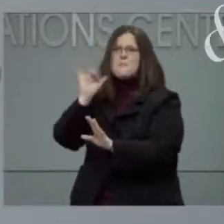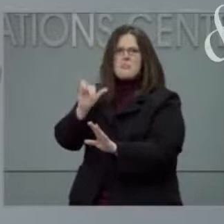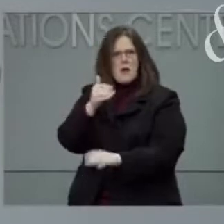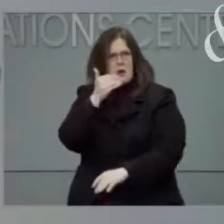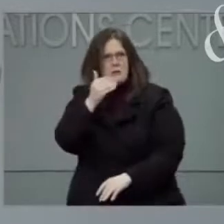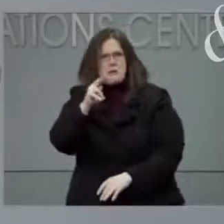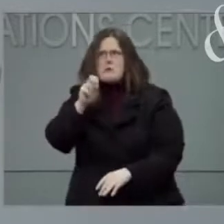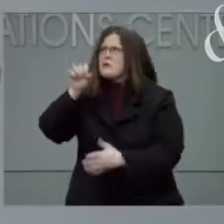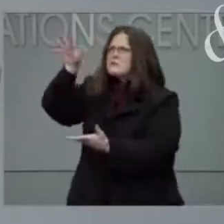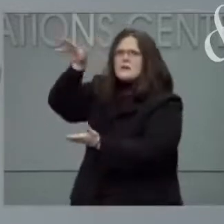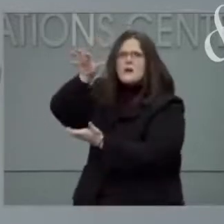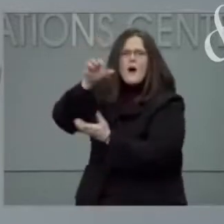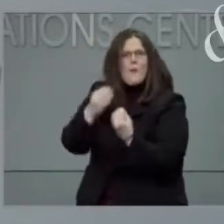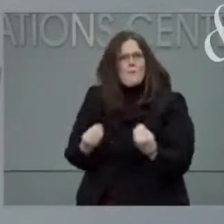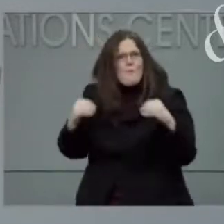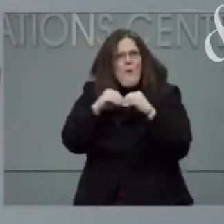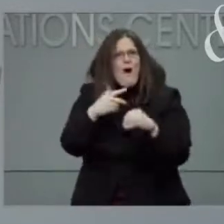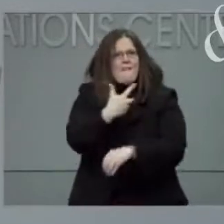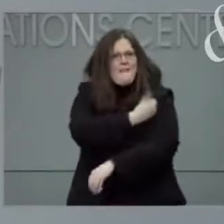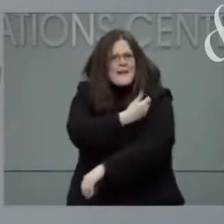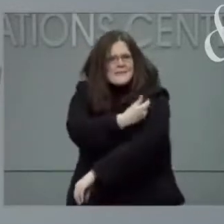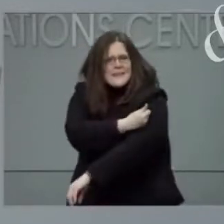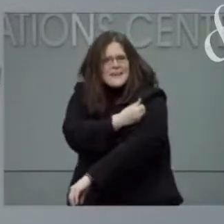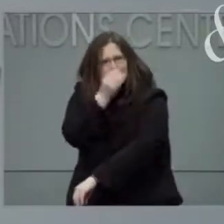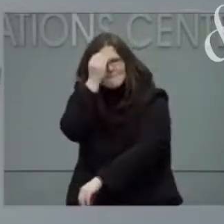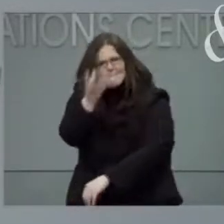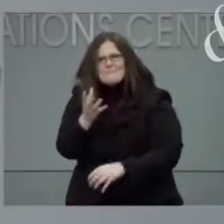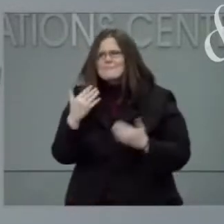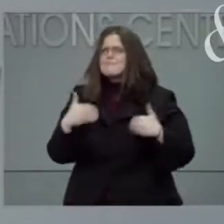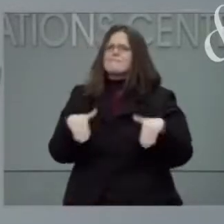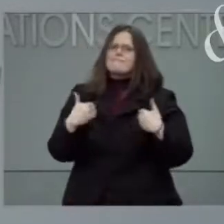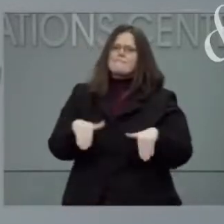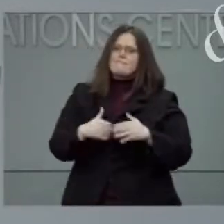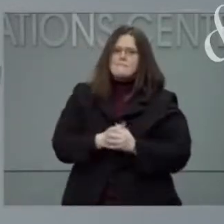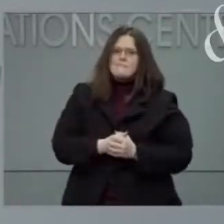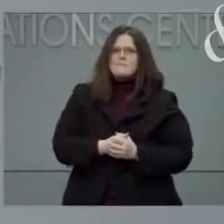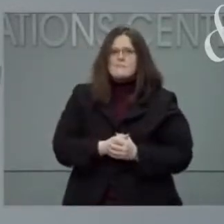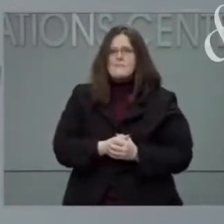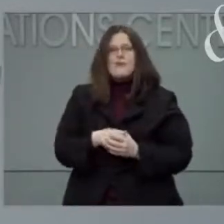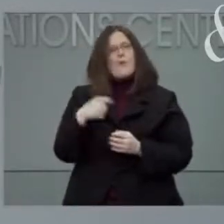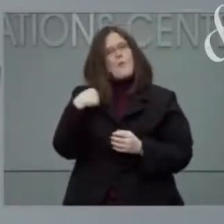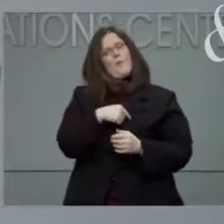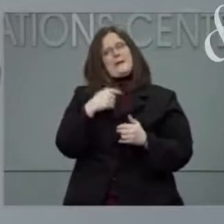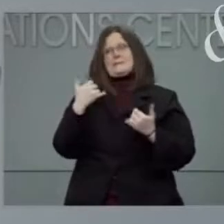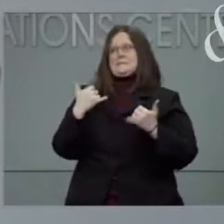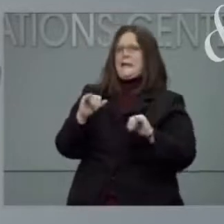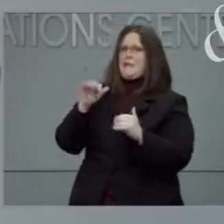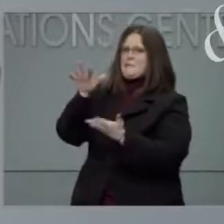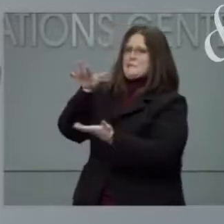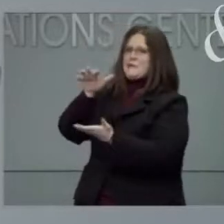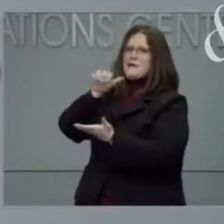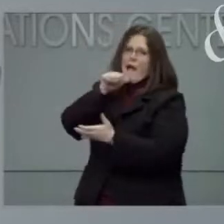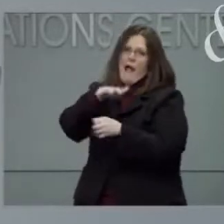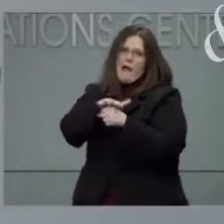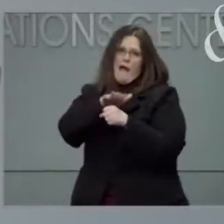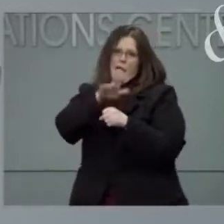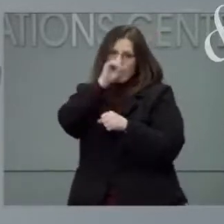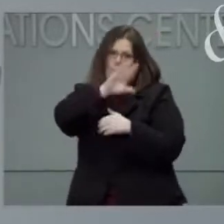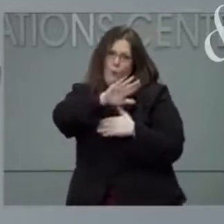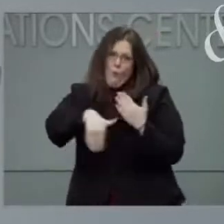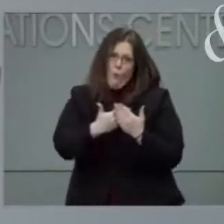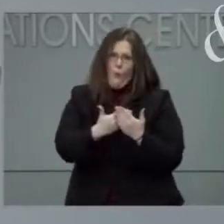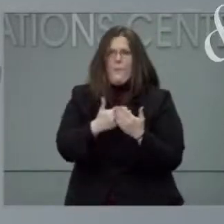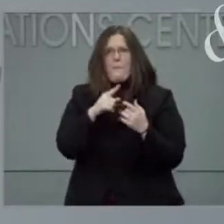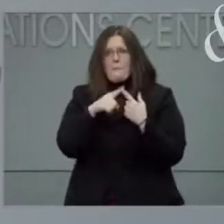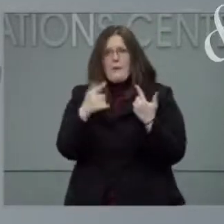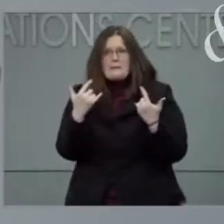news. While vaccine supplies are still far below what we need to vaccinate everyone, they are improving. Therefore, as